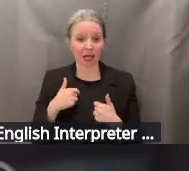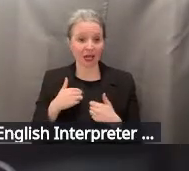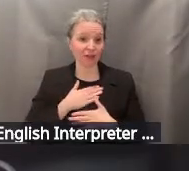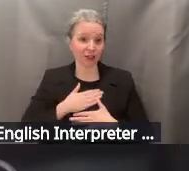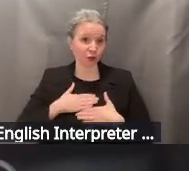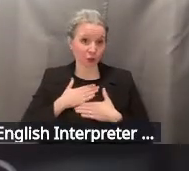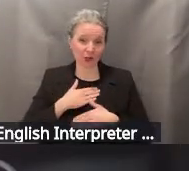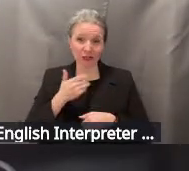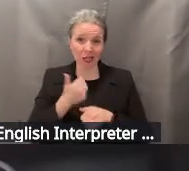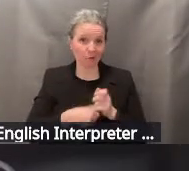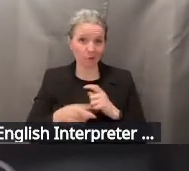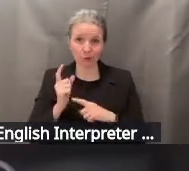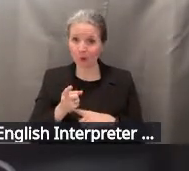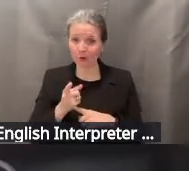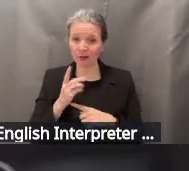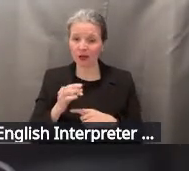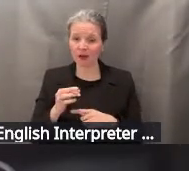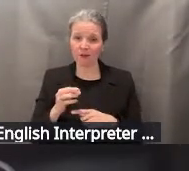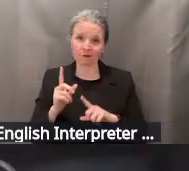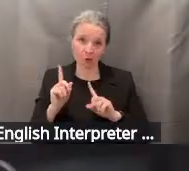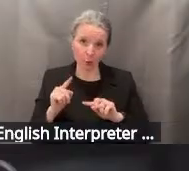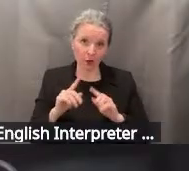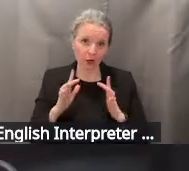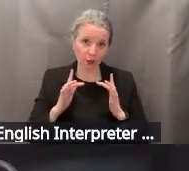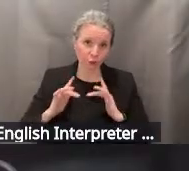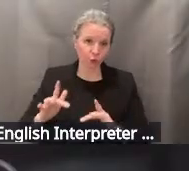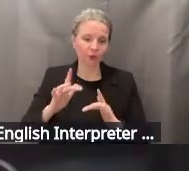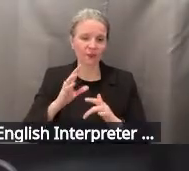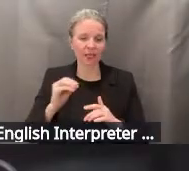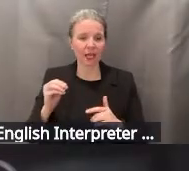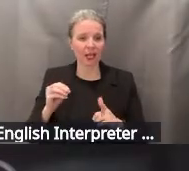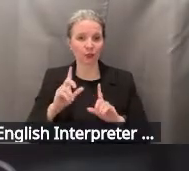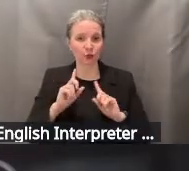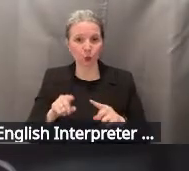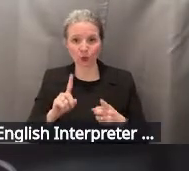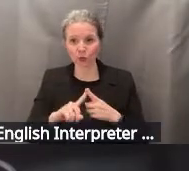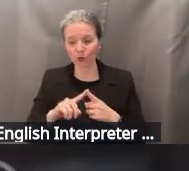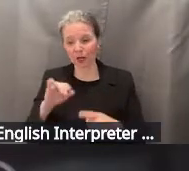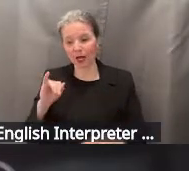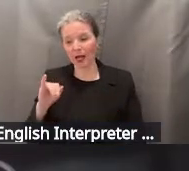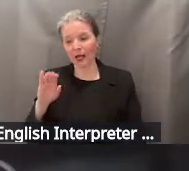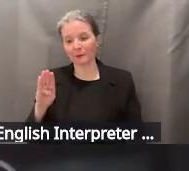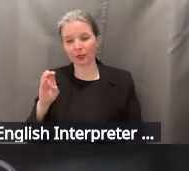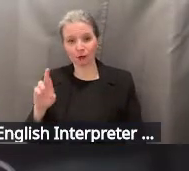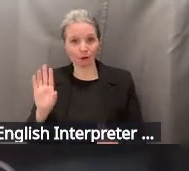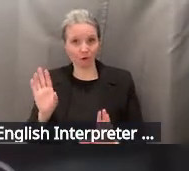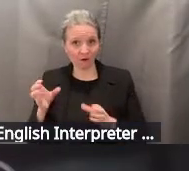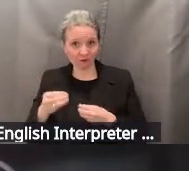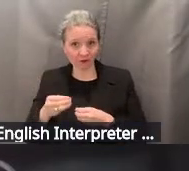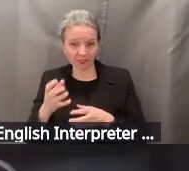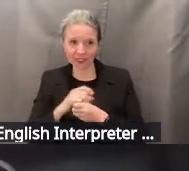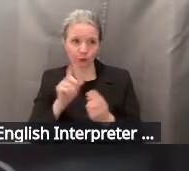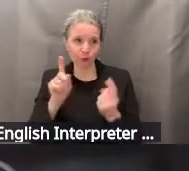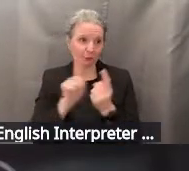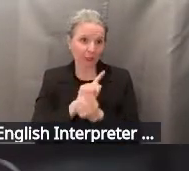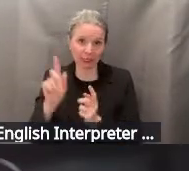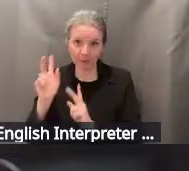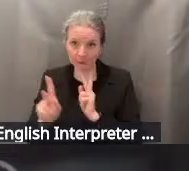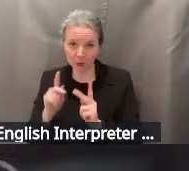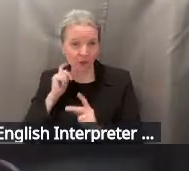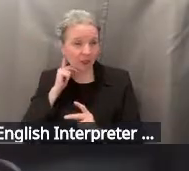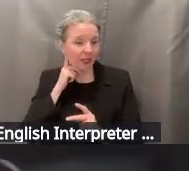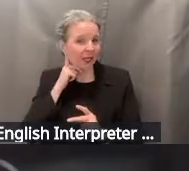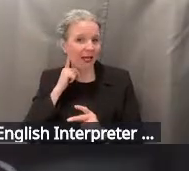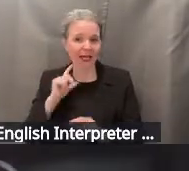every second of, you know, going on the tours and going to the IBR office and getting to meet everyone and